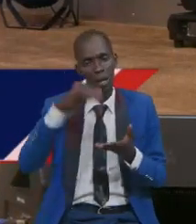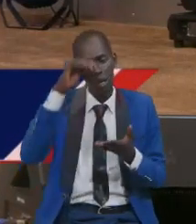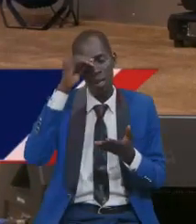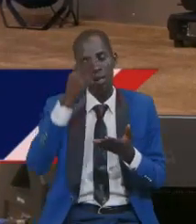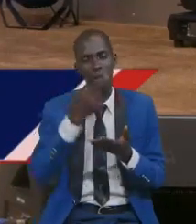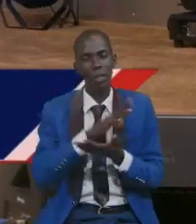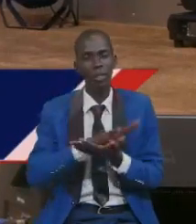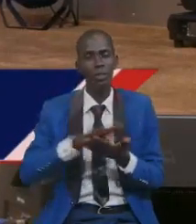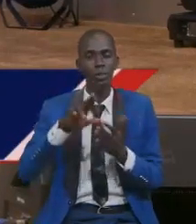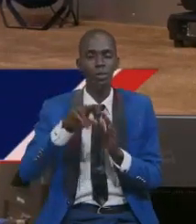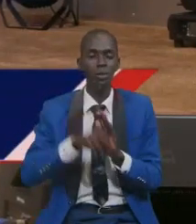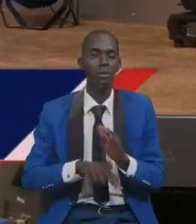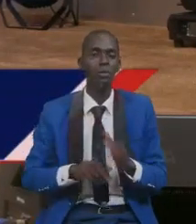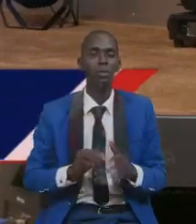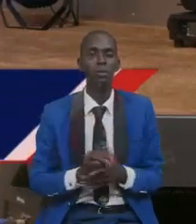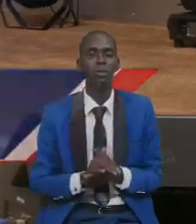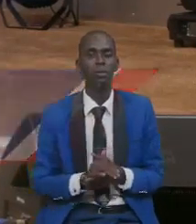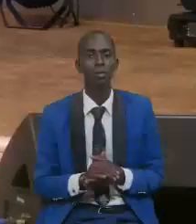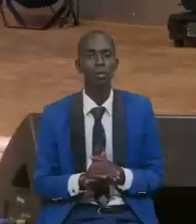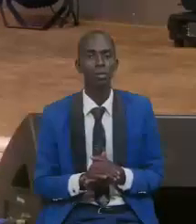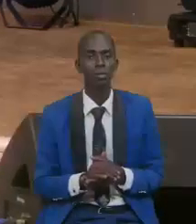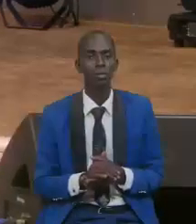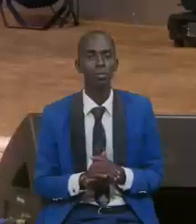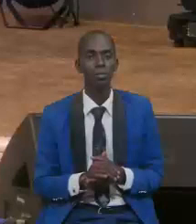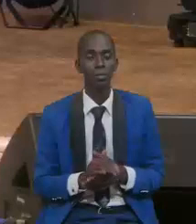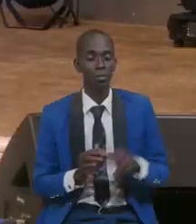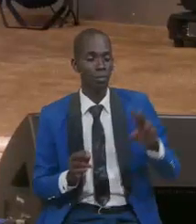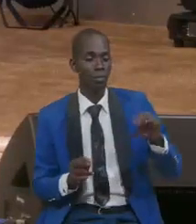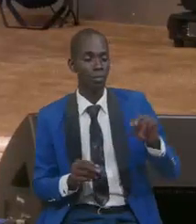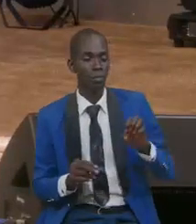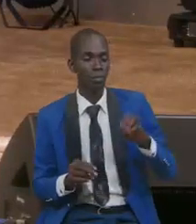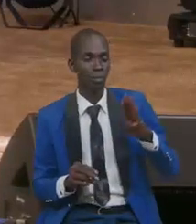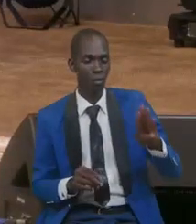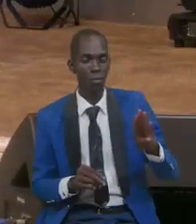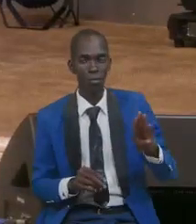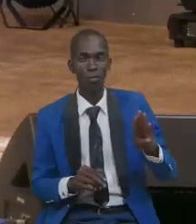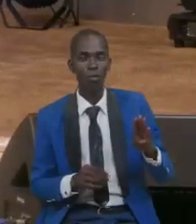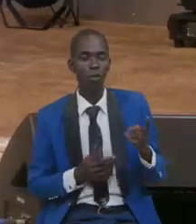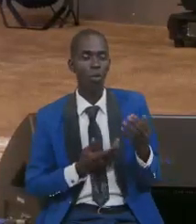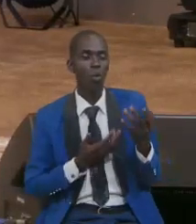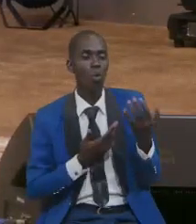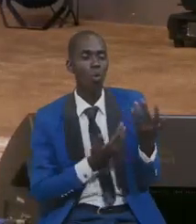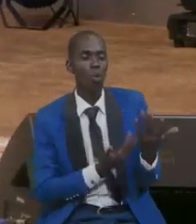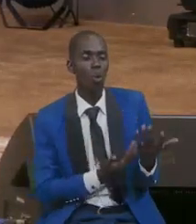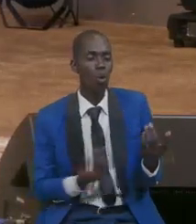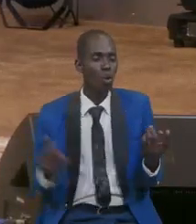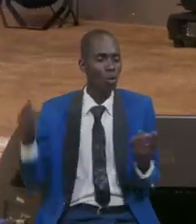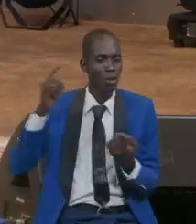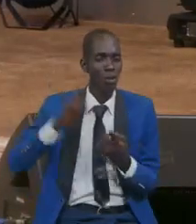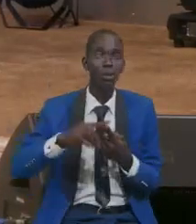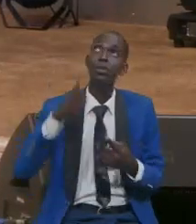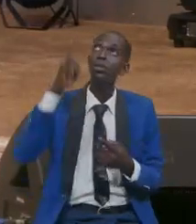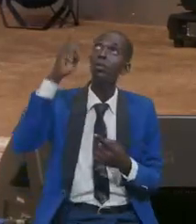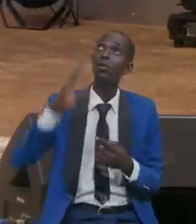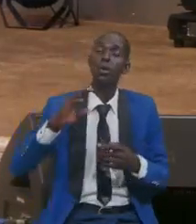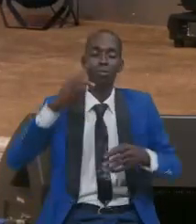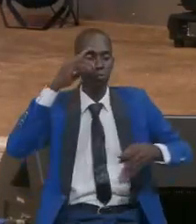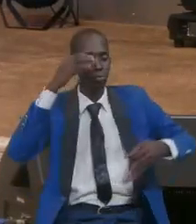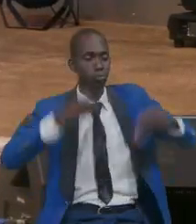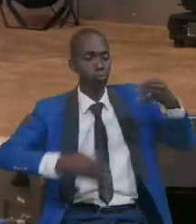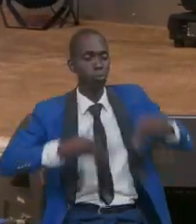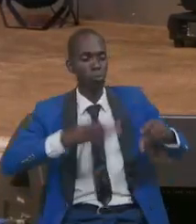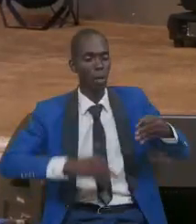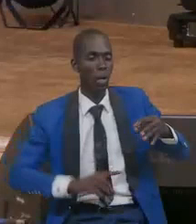learn righteousness. Nebuchadnezzar waited until the judgment came. The favor that